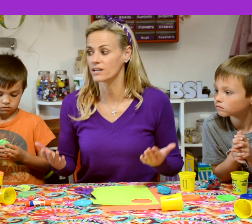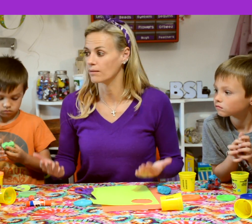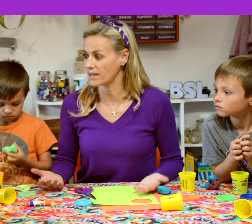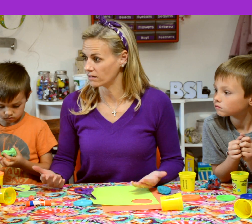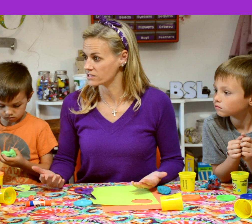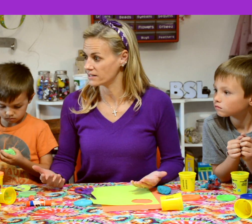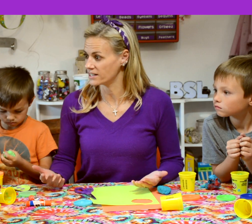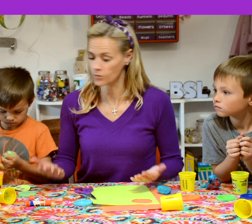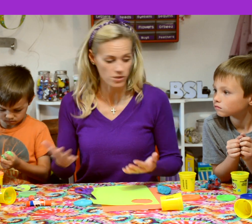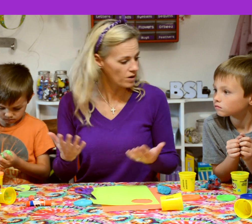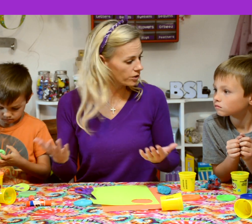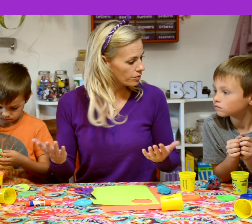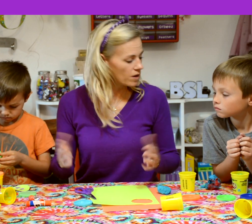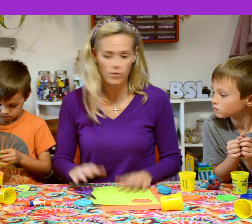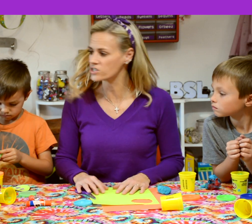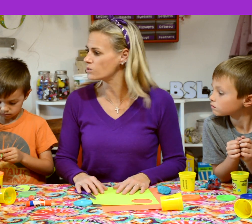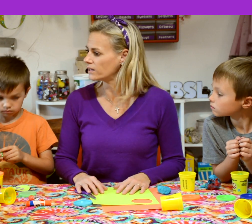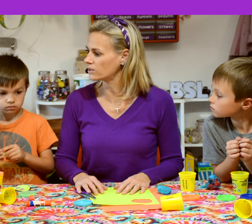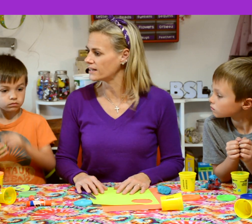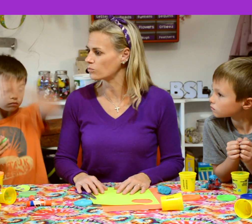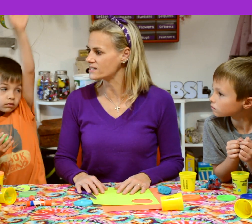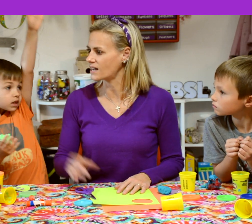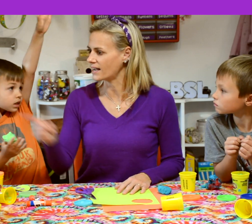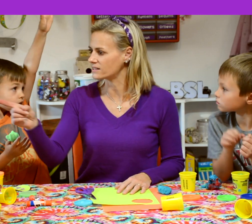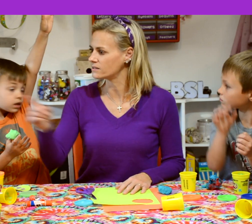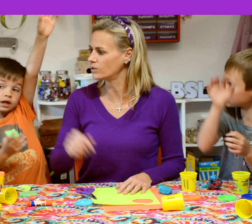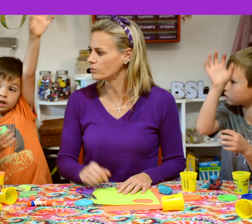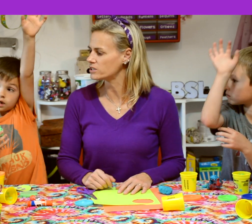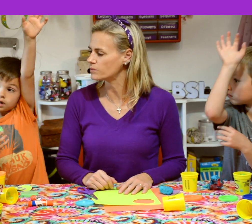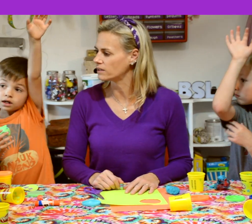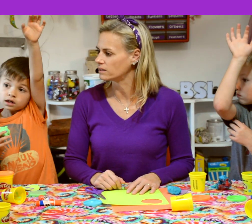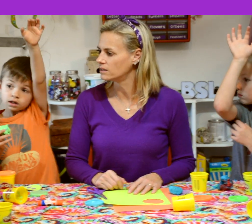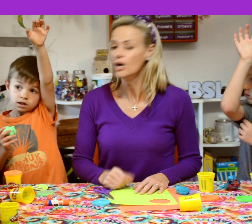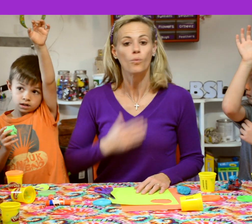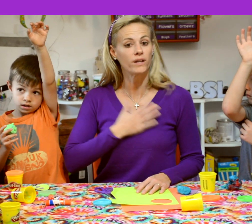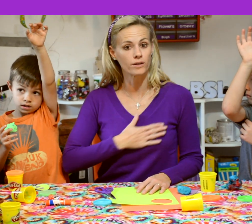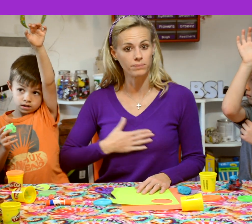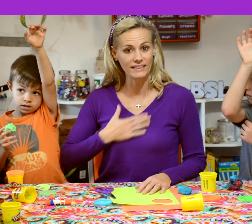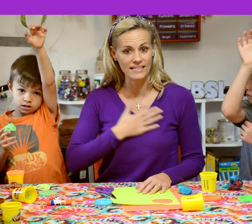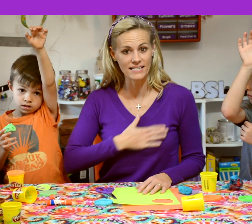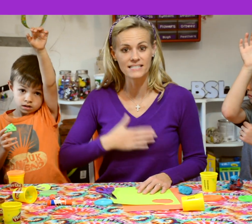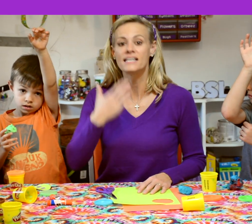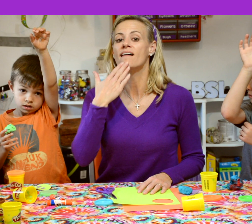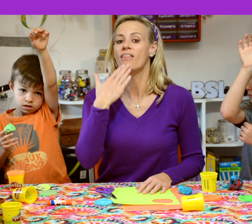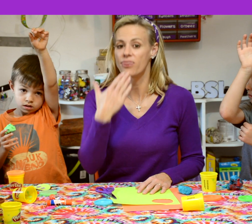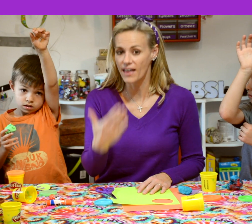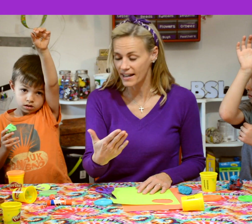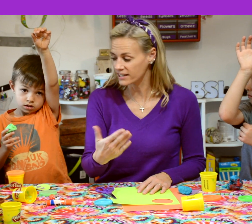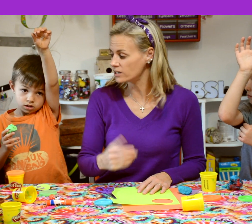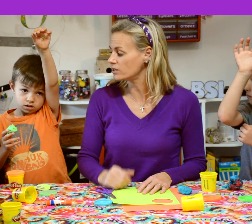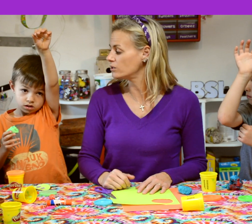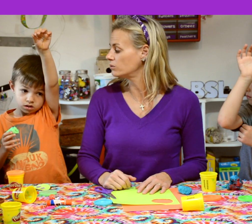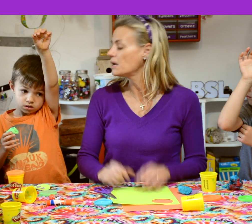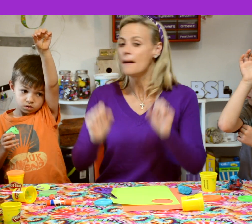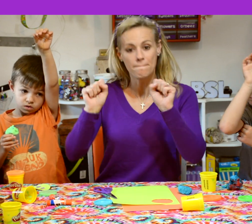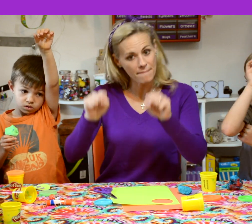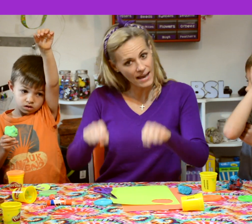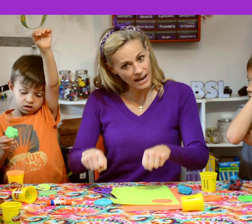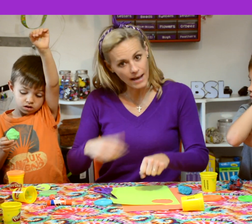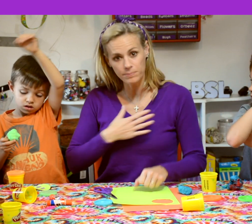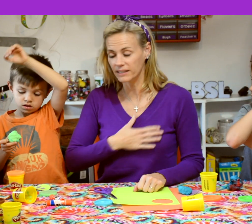about using our manners and nice words. What words did we learn there? What signs? What word did we learn? Please. Thank you. May I? Thank you.